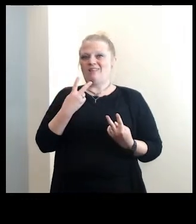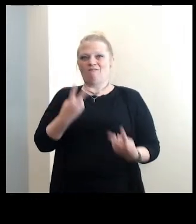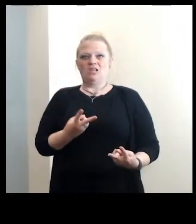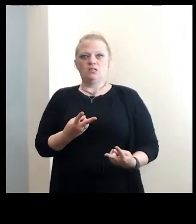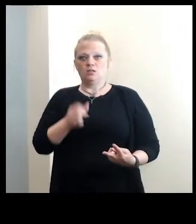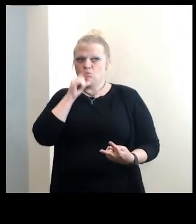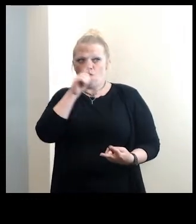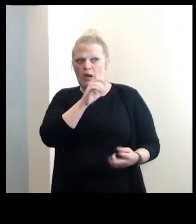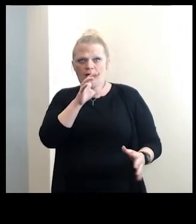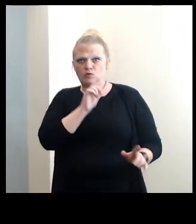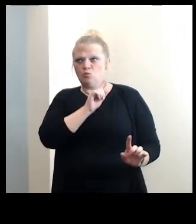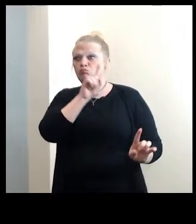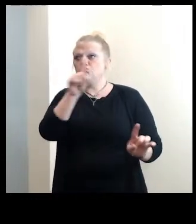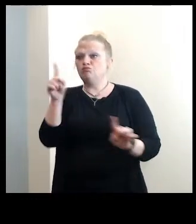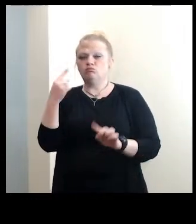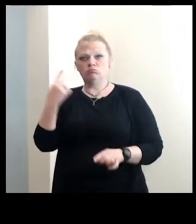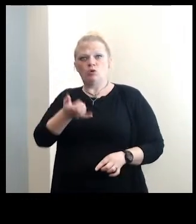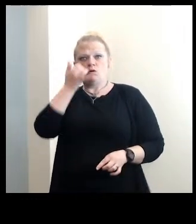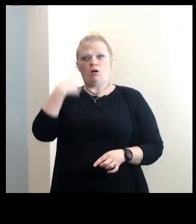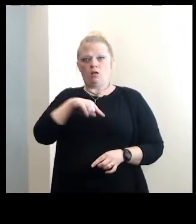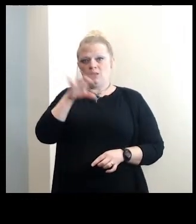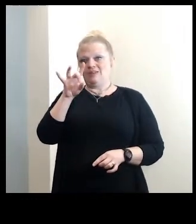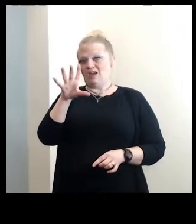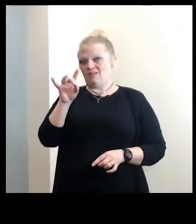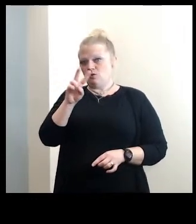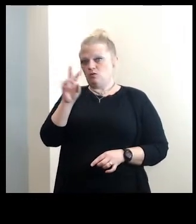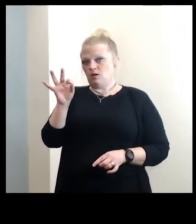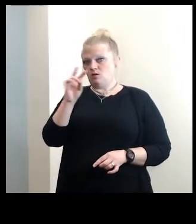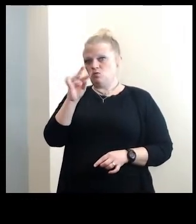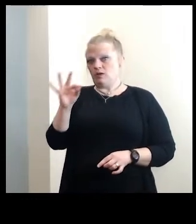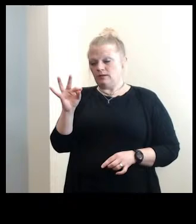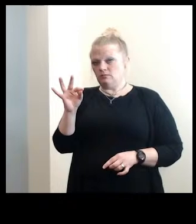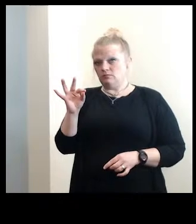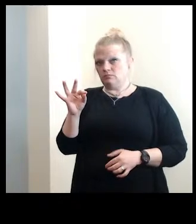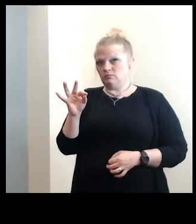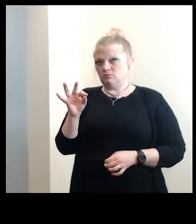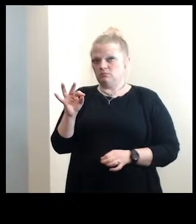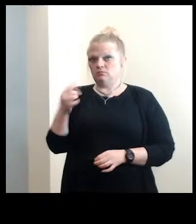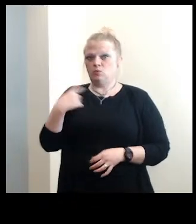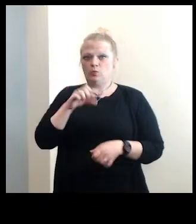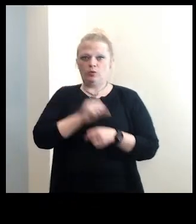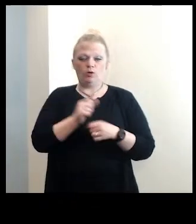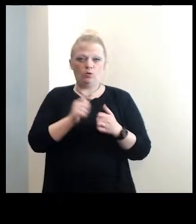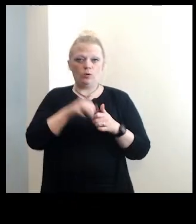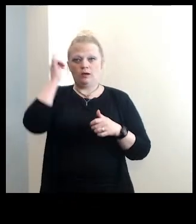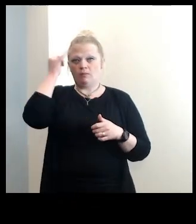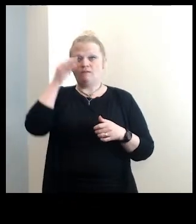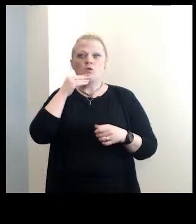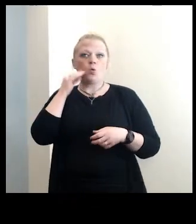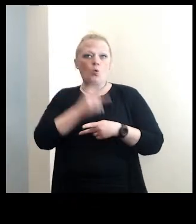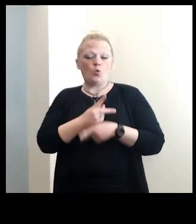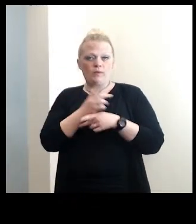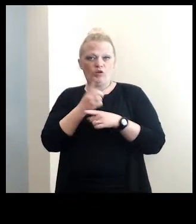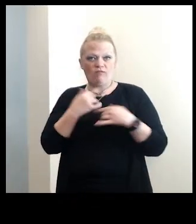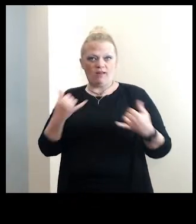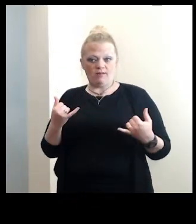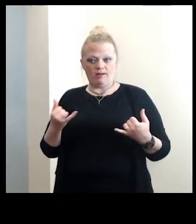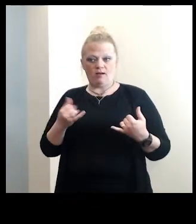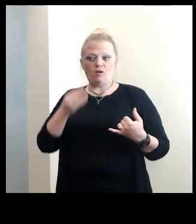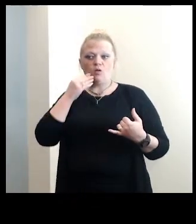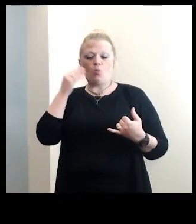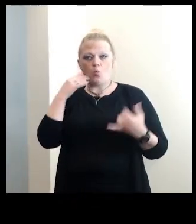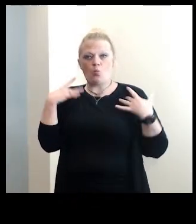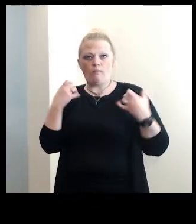go anywhere, just give us a call at 858-2929. We work with Buffalo Home Care right now. They're a home health